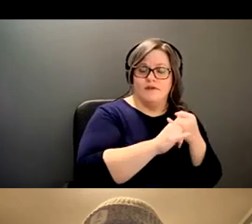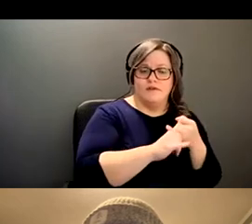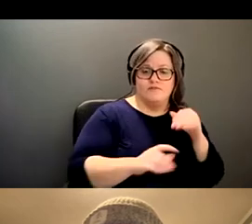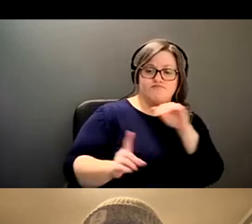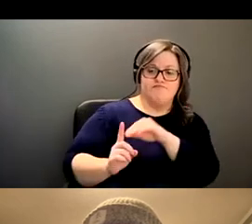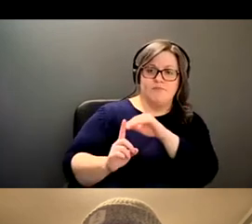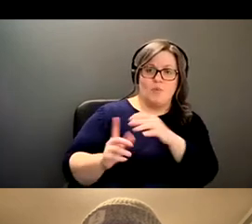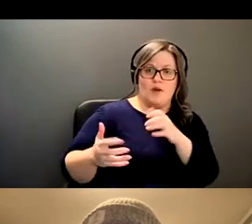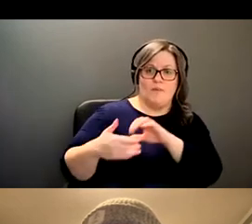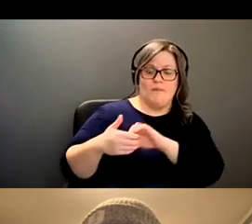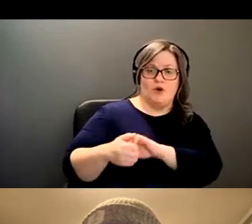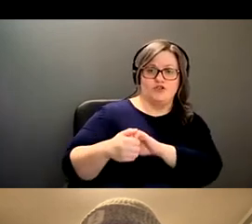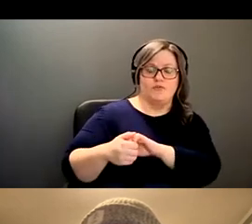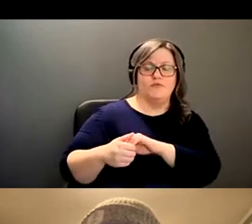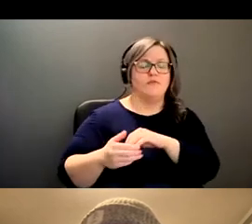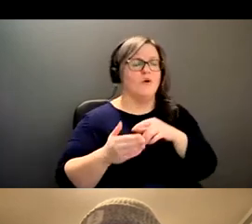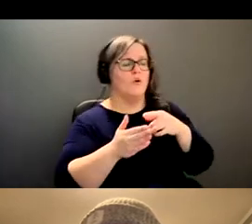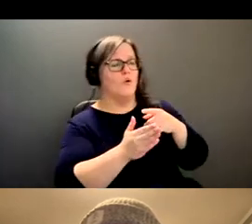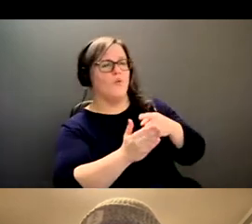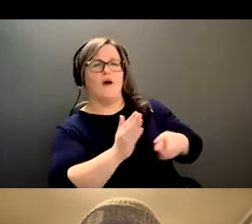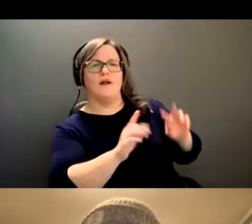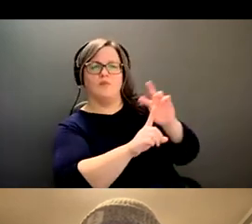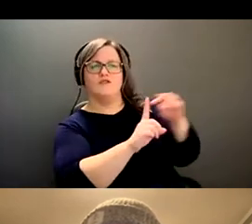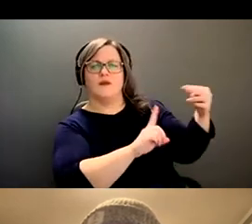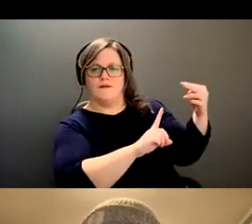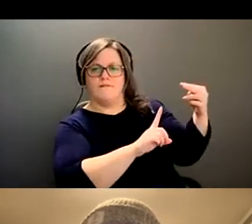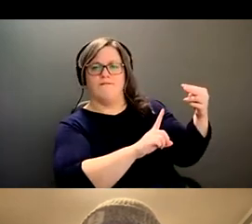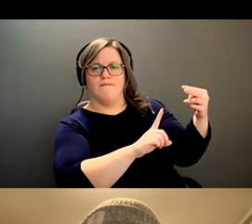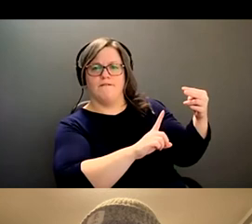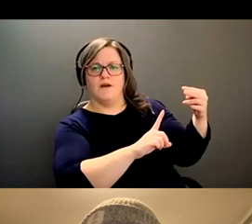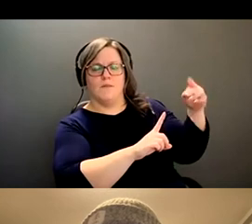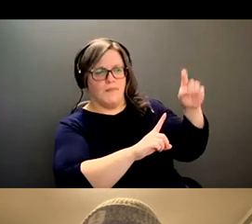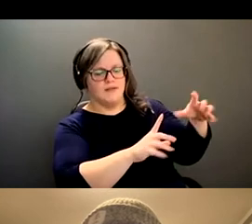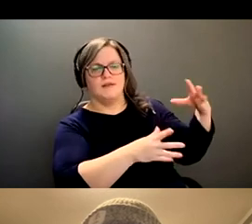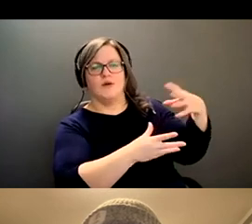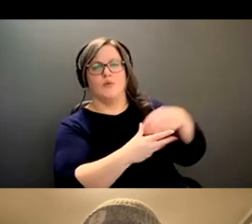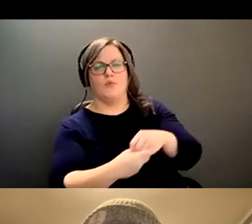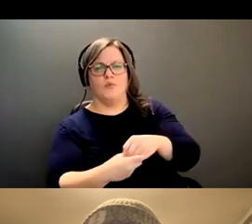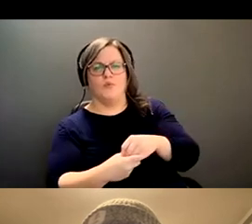what perspectives does the institution have to bring to the collab?